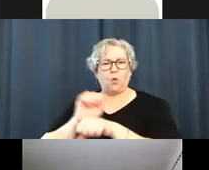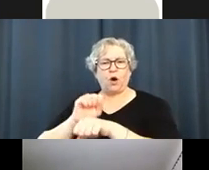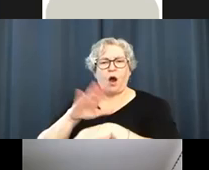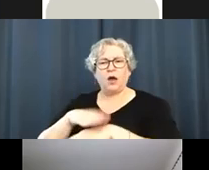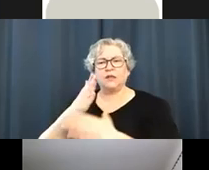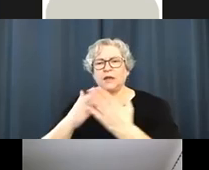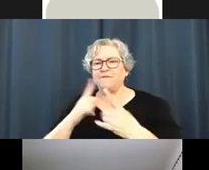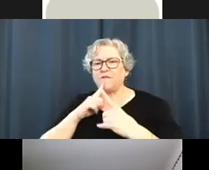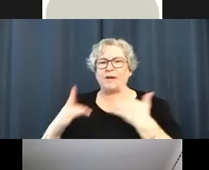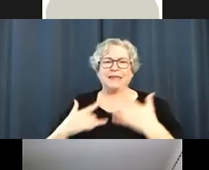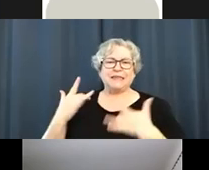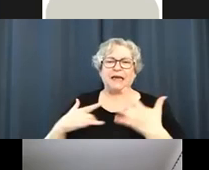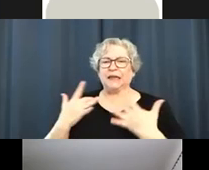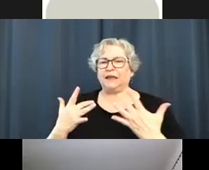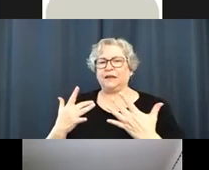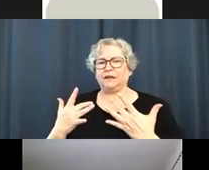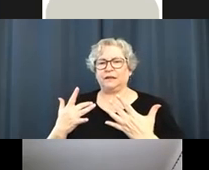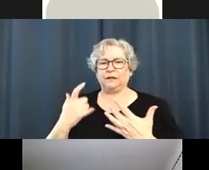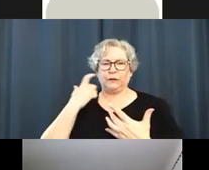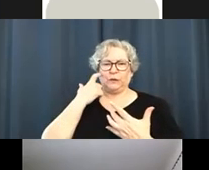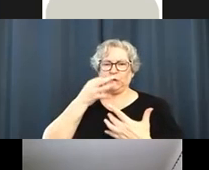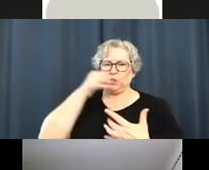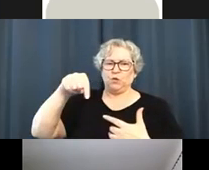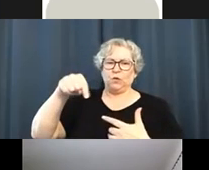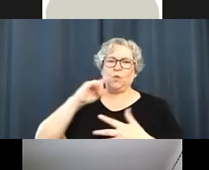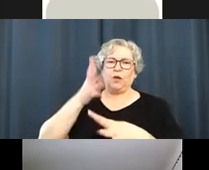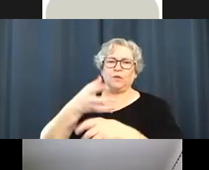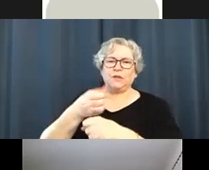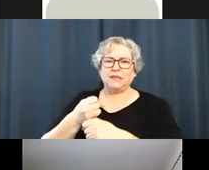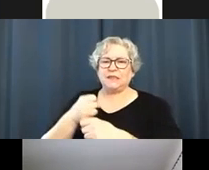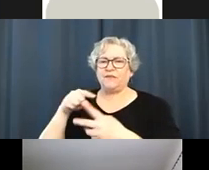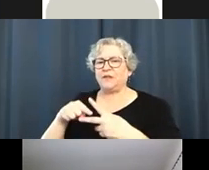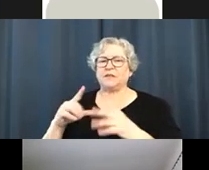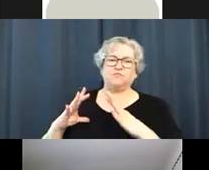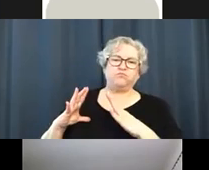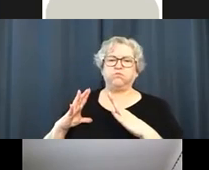I'm very excited. In just a few days, they're going to be receiving this fabulous